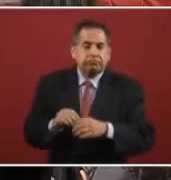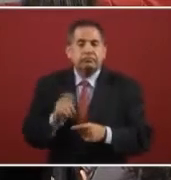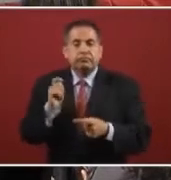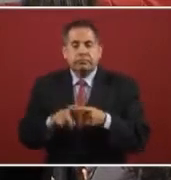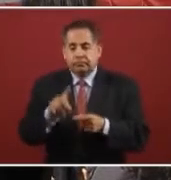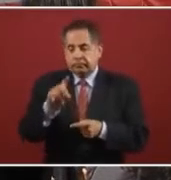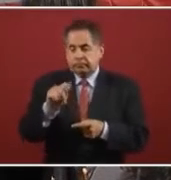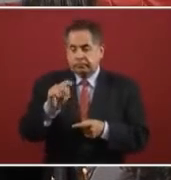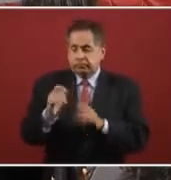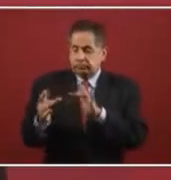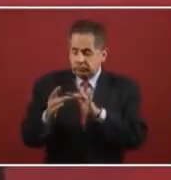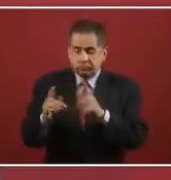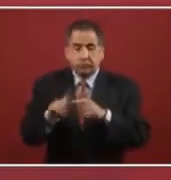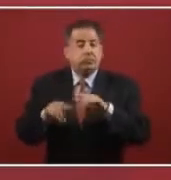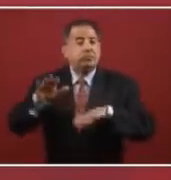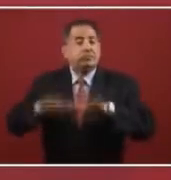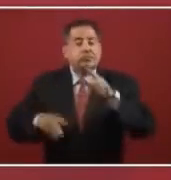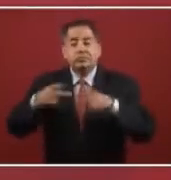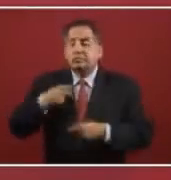addressed. Data,